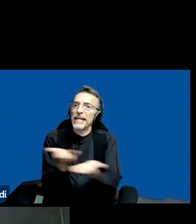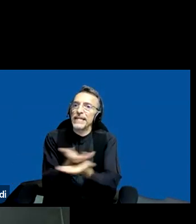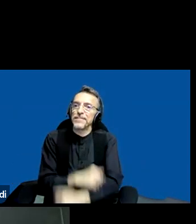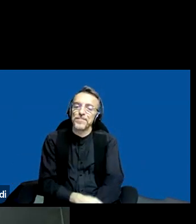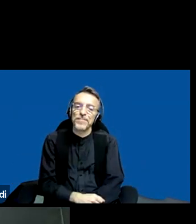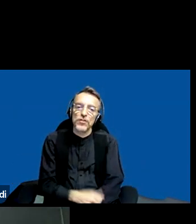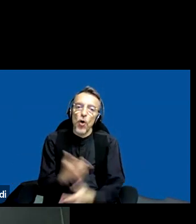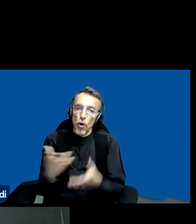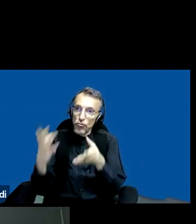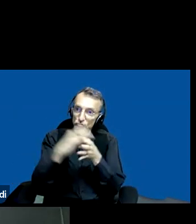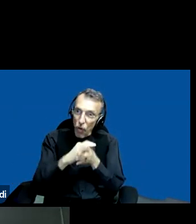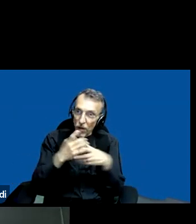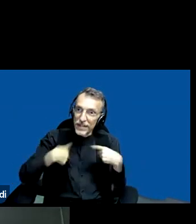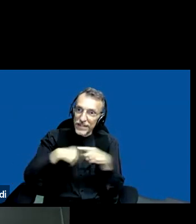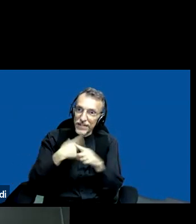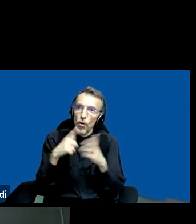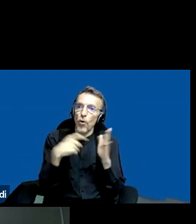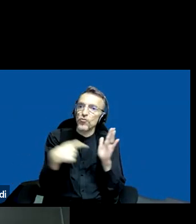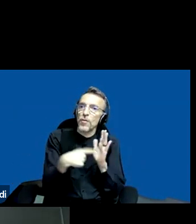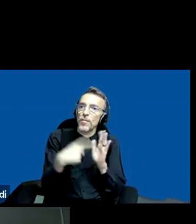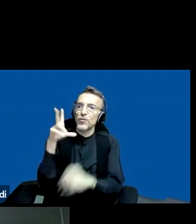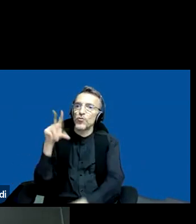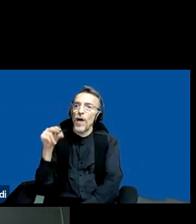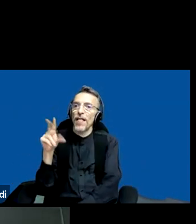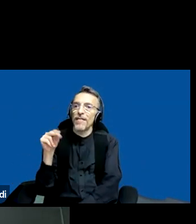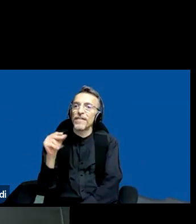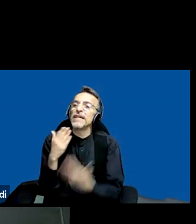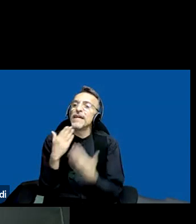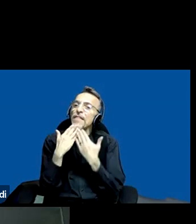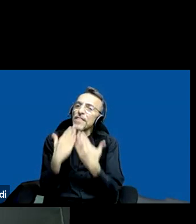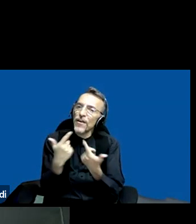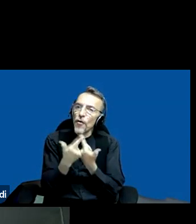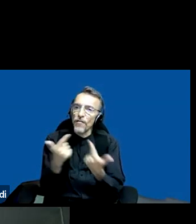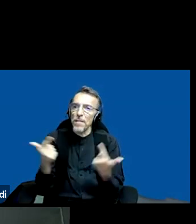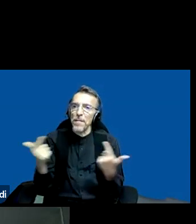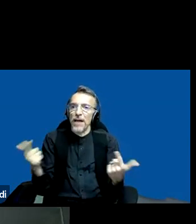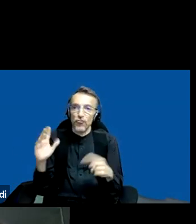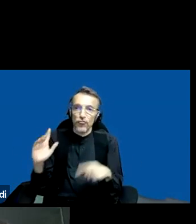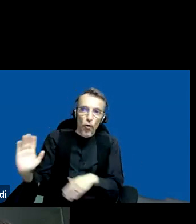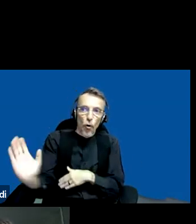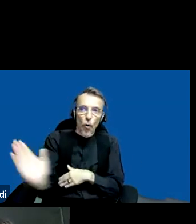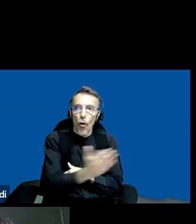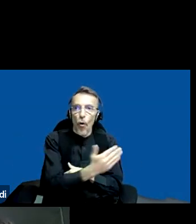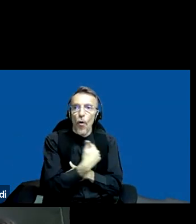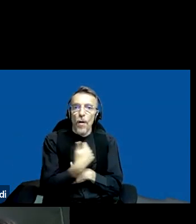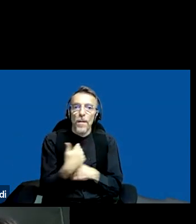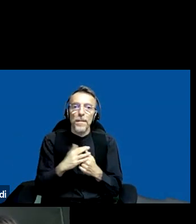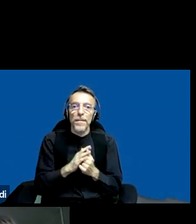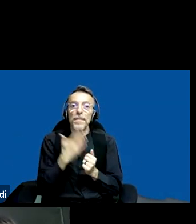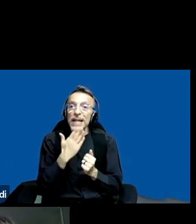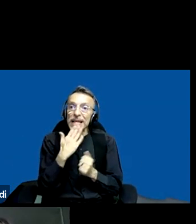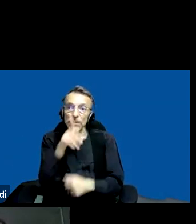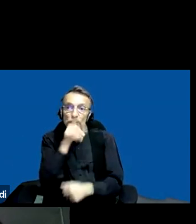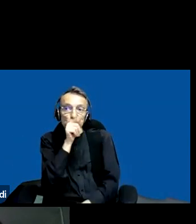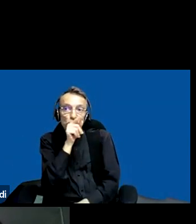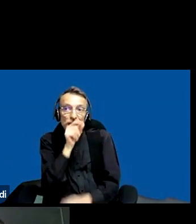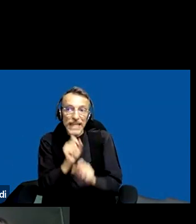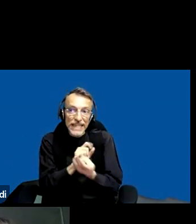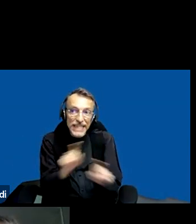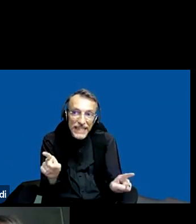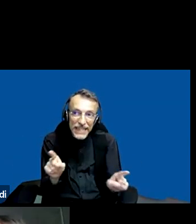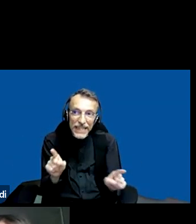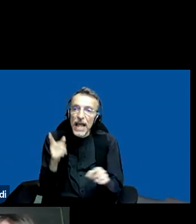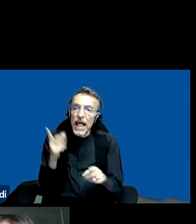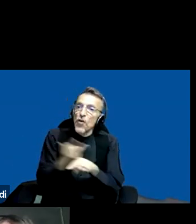on October the 12th. And thank you very much to all of you today. Please tweet, please re-listen, please